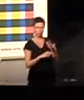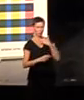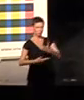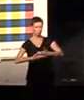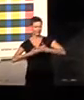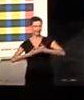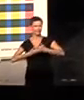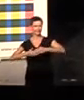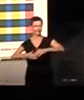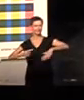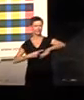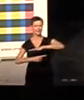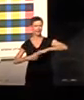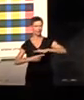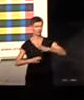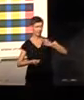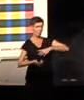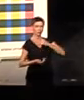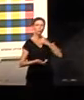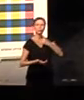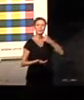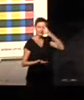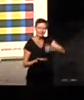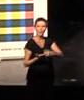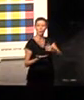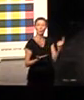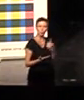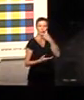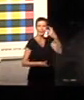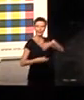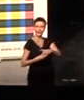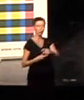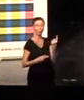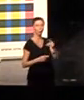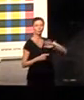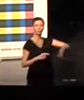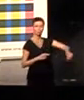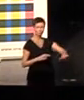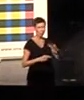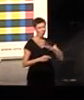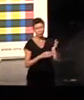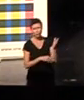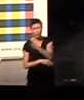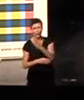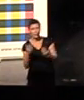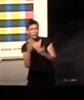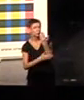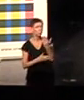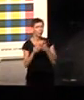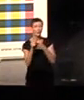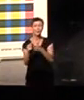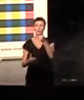steeds want to define reasons for implosie je ziet het al die is right wing juli dus start